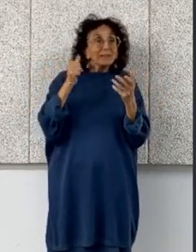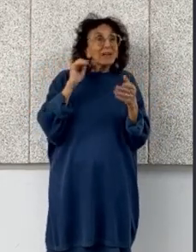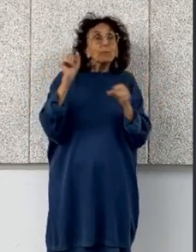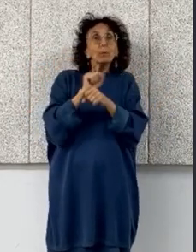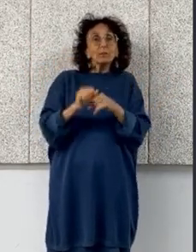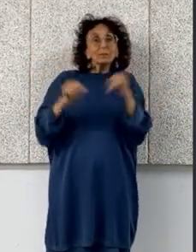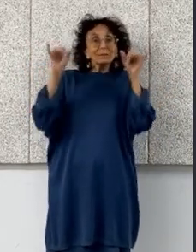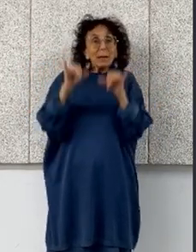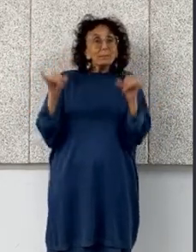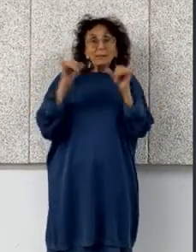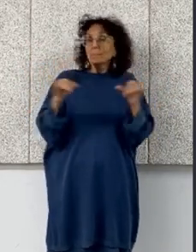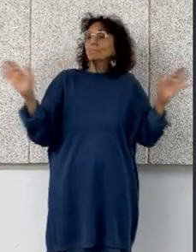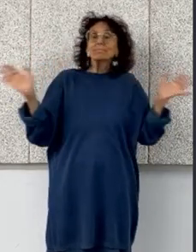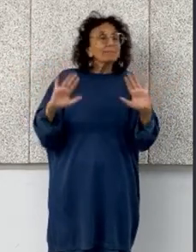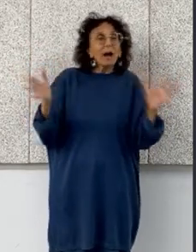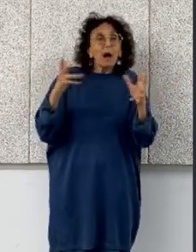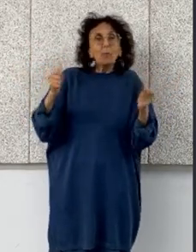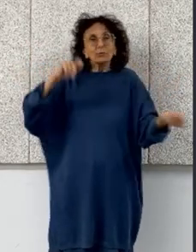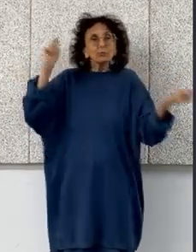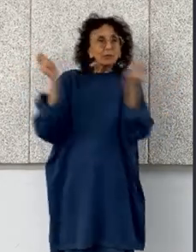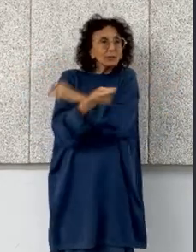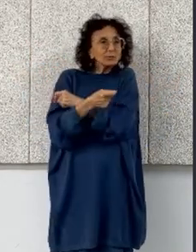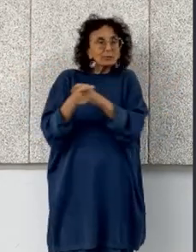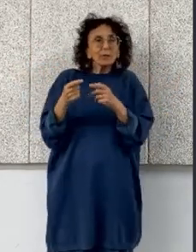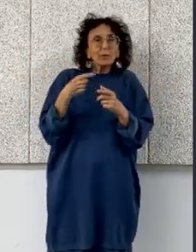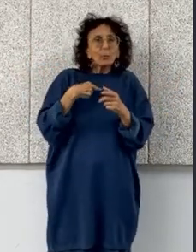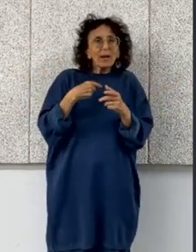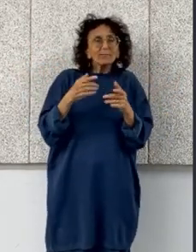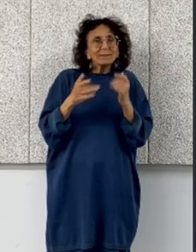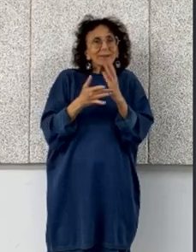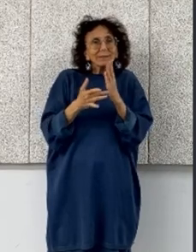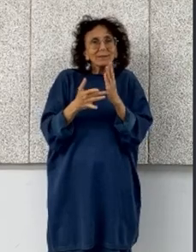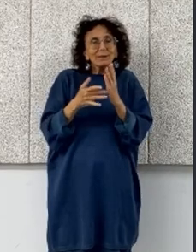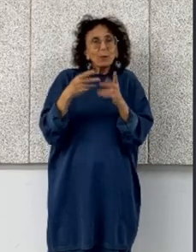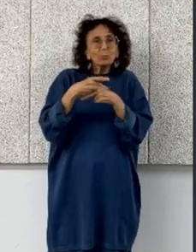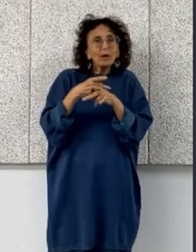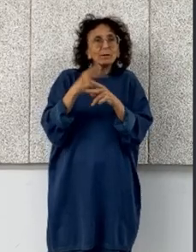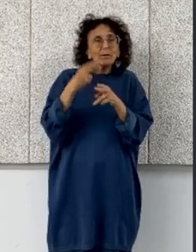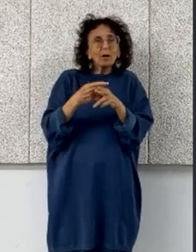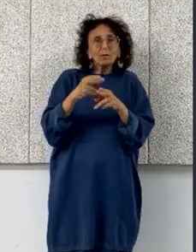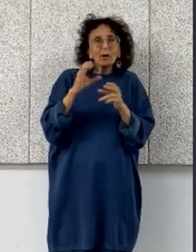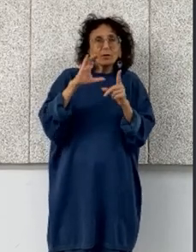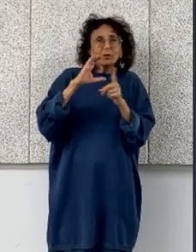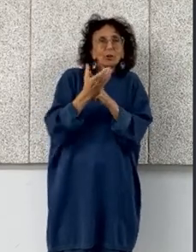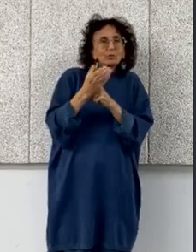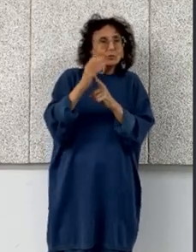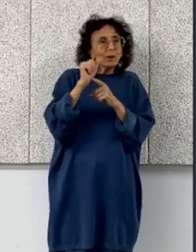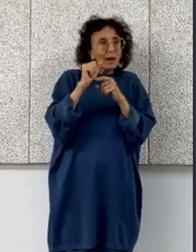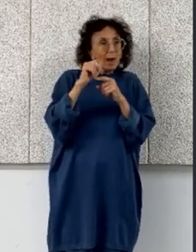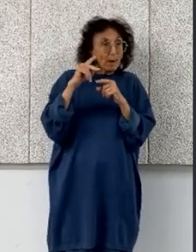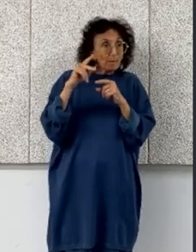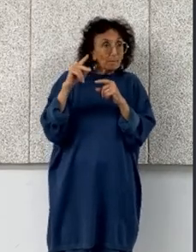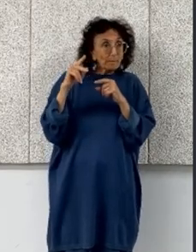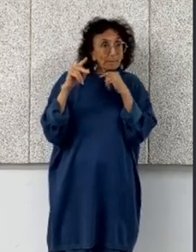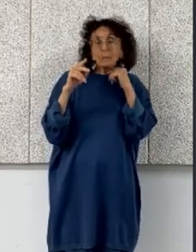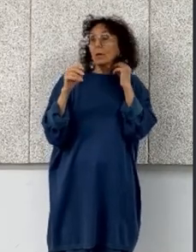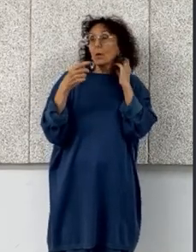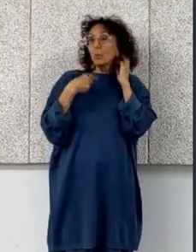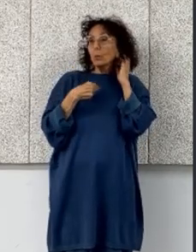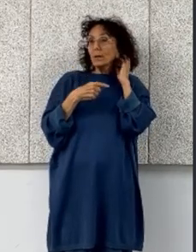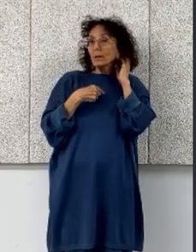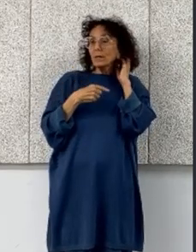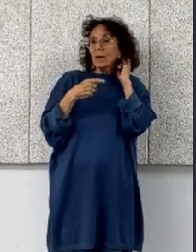And one of the first pieces of technology we got was this product called Culture Amp, and they do